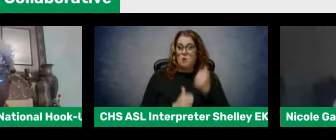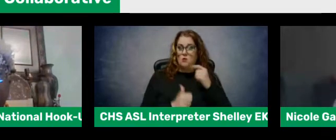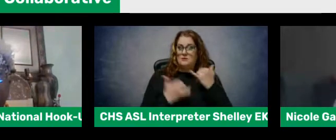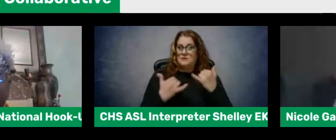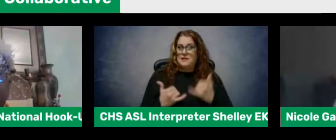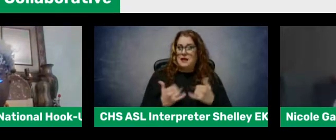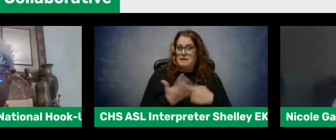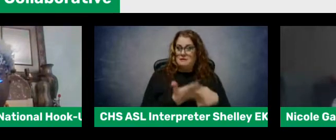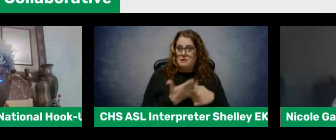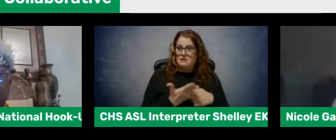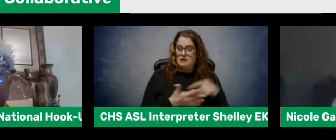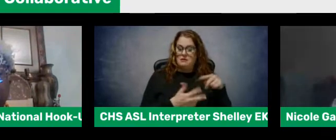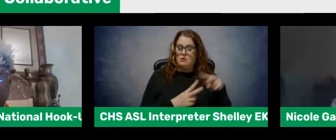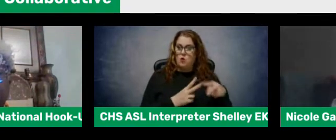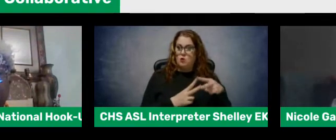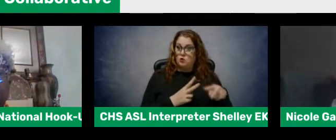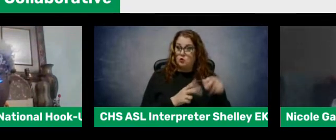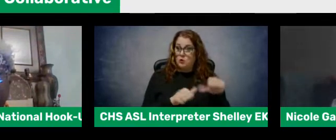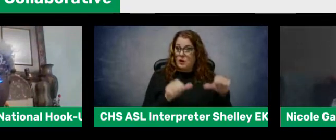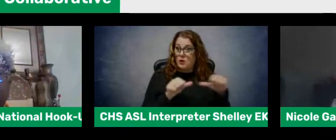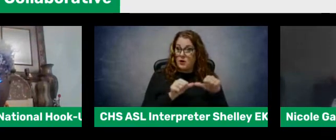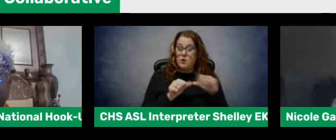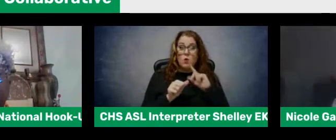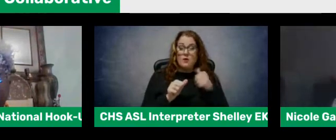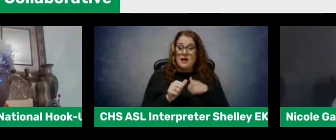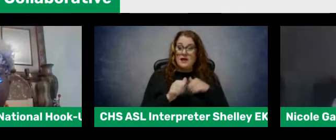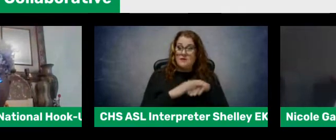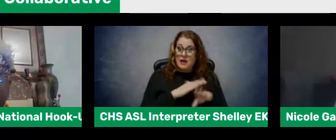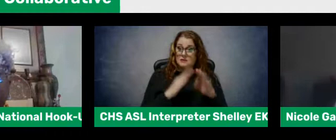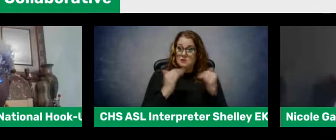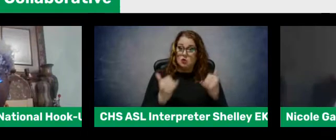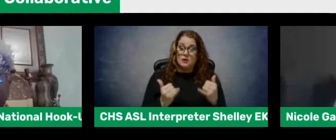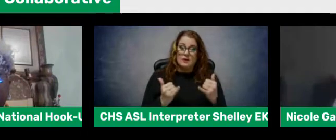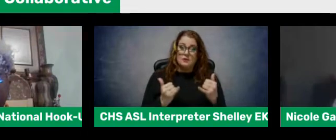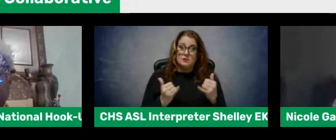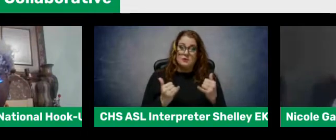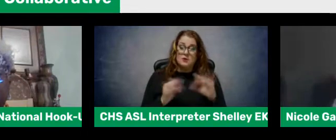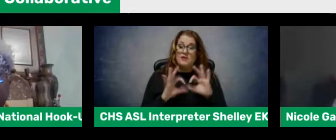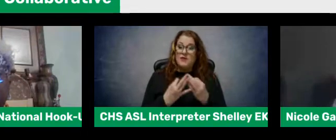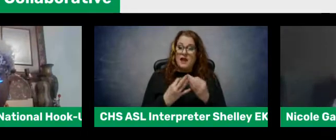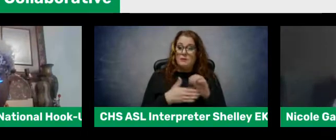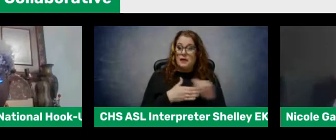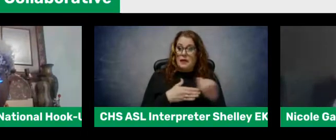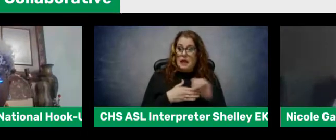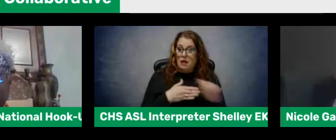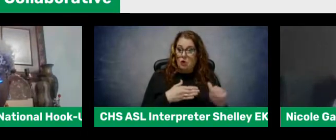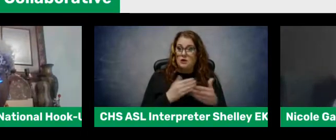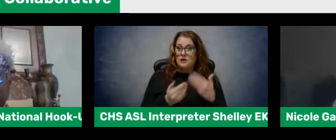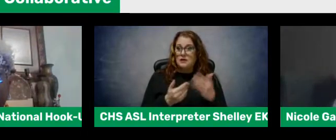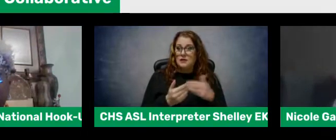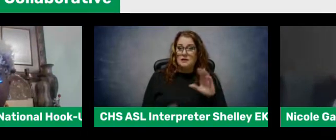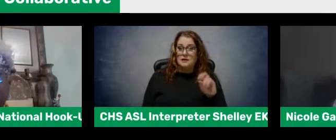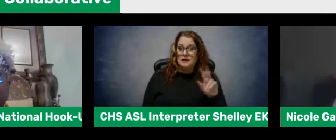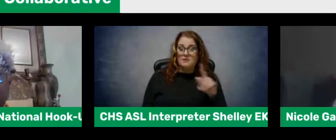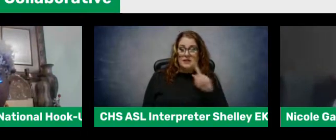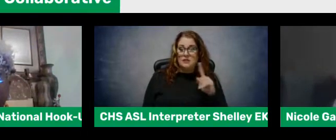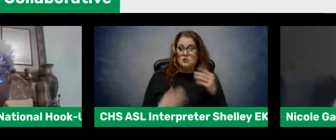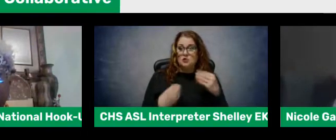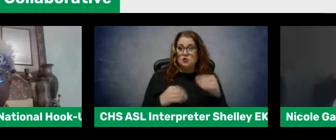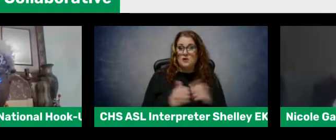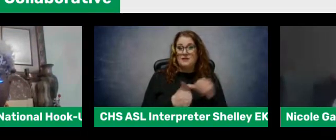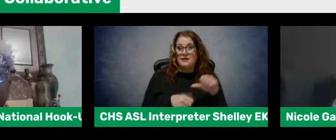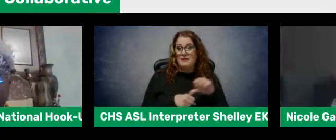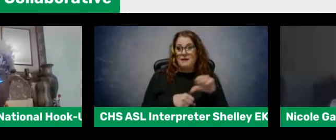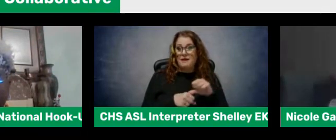kind of talking about, really only have access currently to Family Dollar, convenient liquor stores, and gas